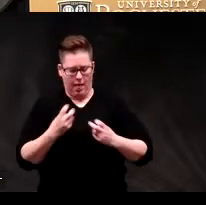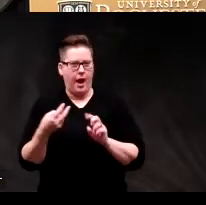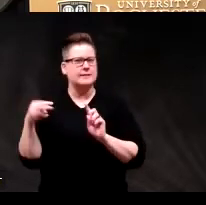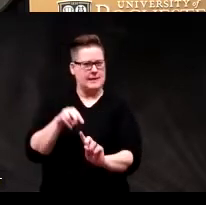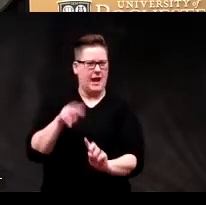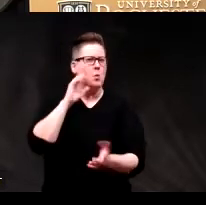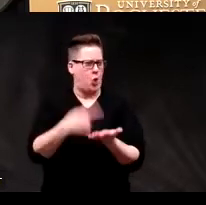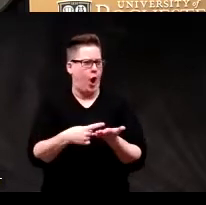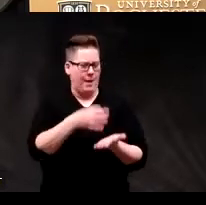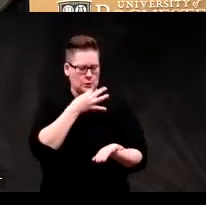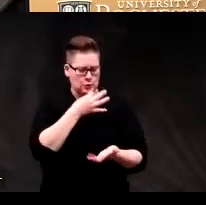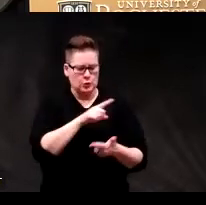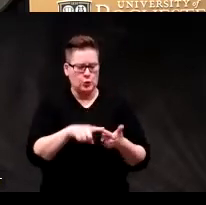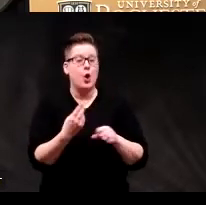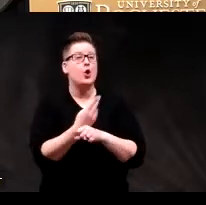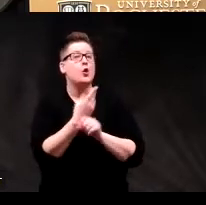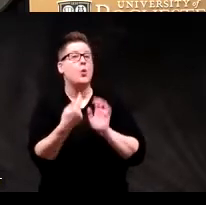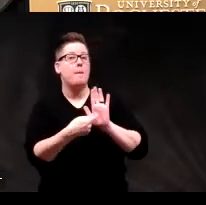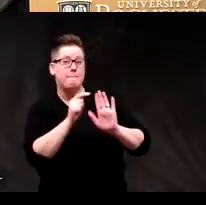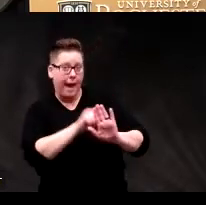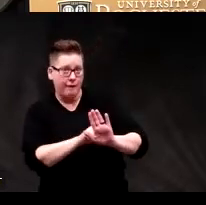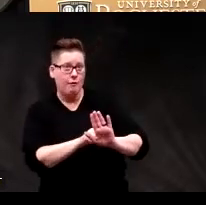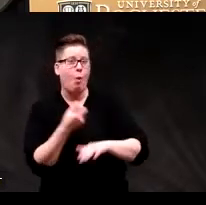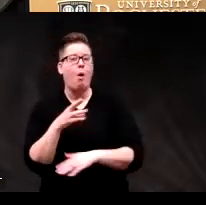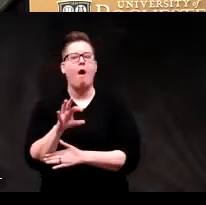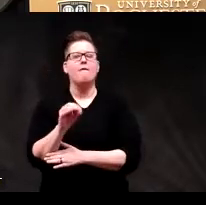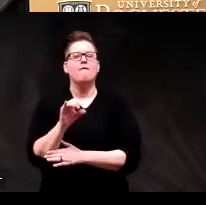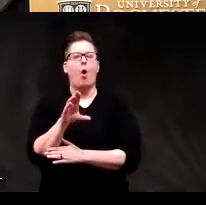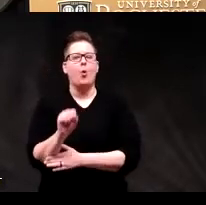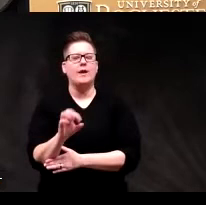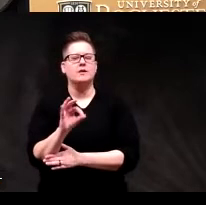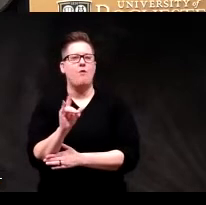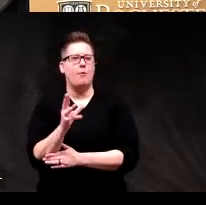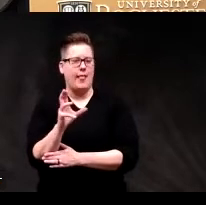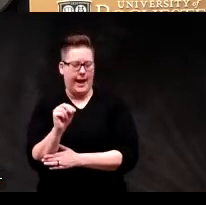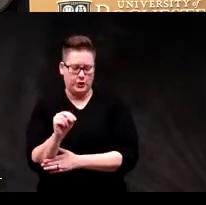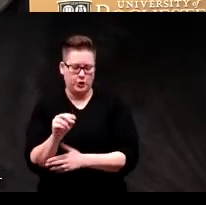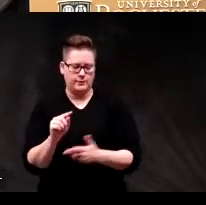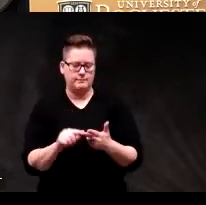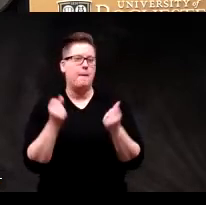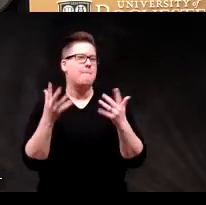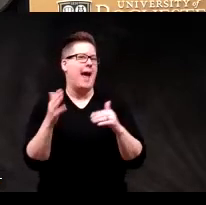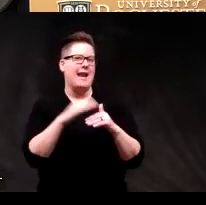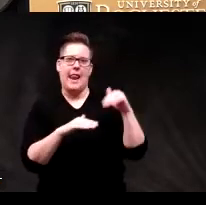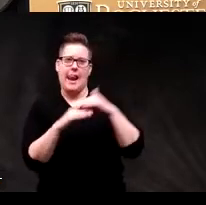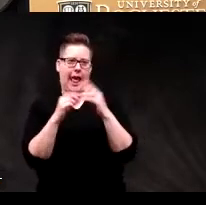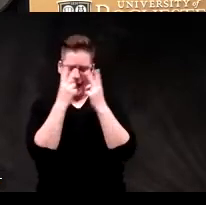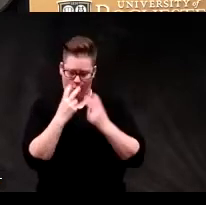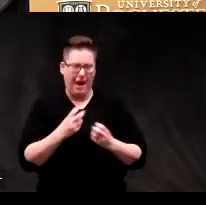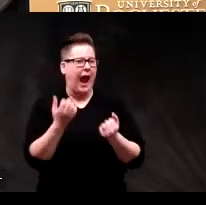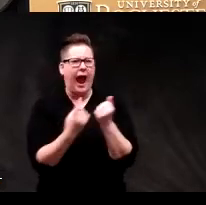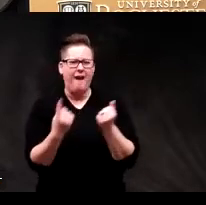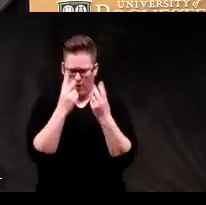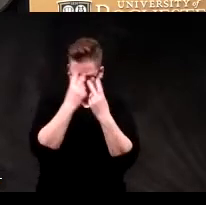bit. Use of metaphor or focus formulation, and then many layers of mentalizing where everyone is